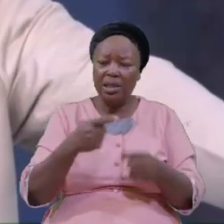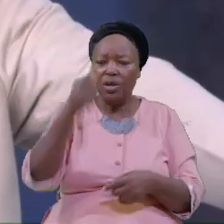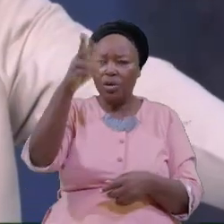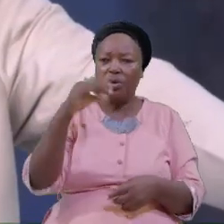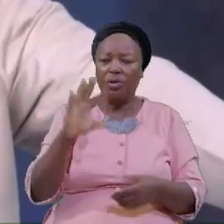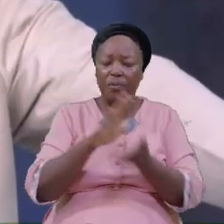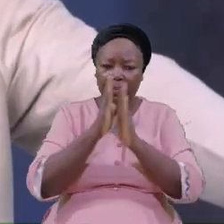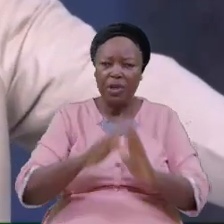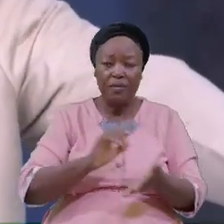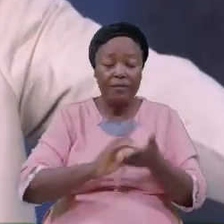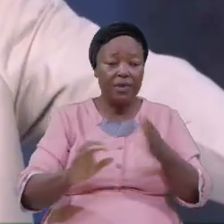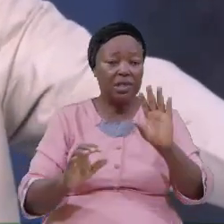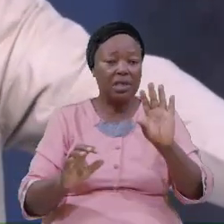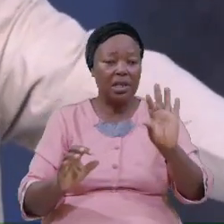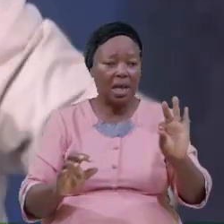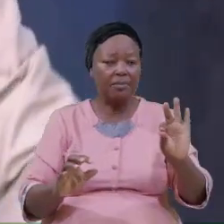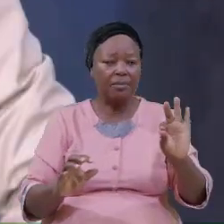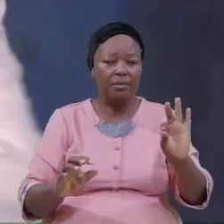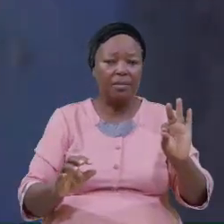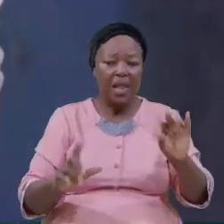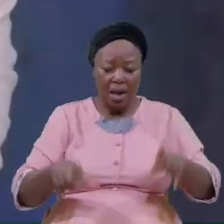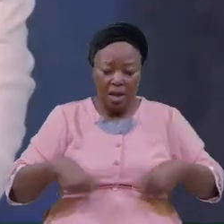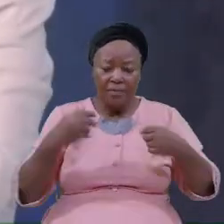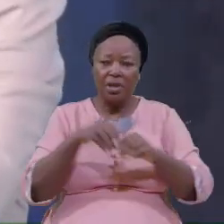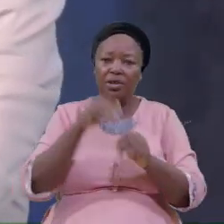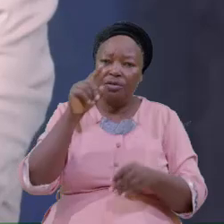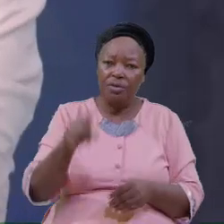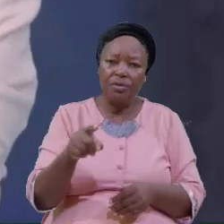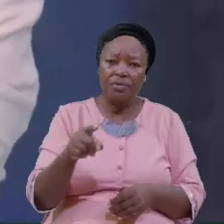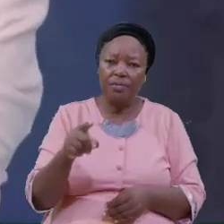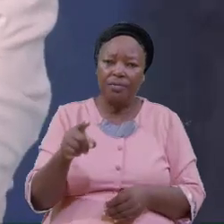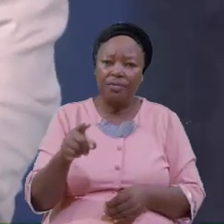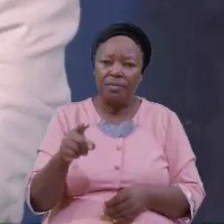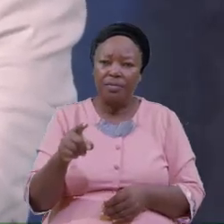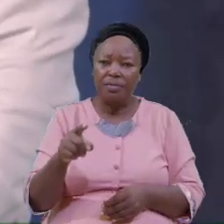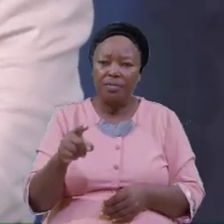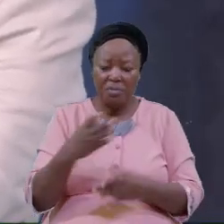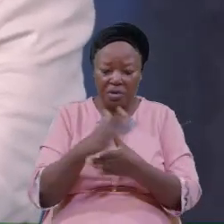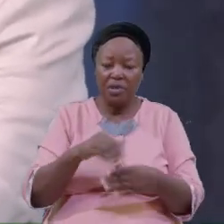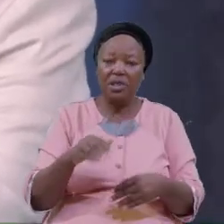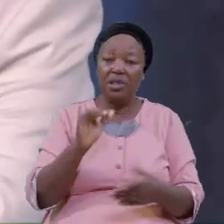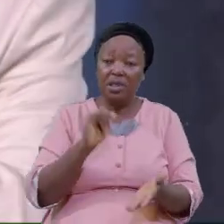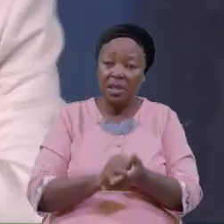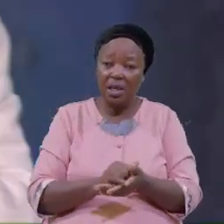9, reigning in you. In between that is